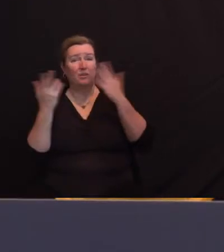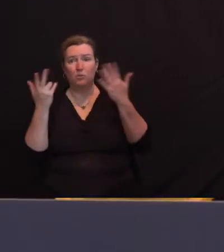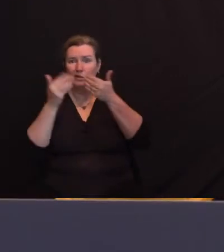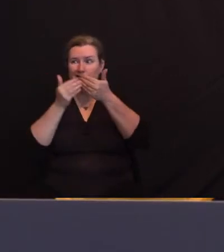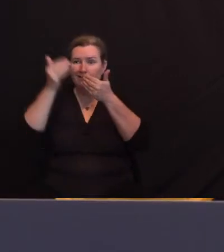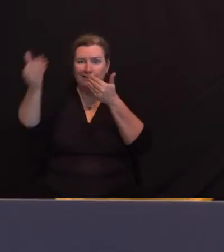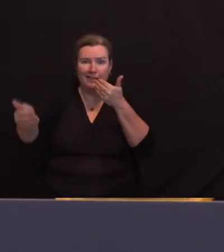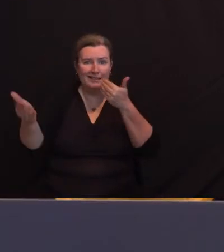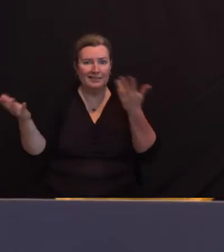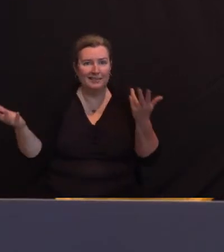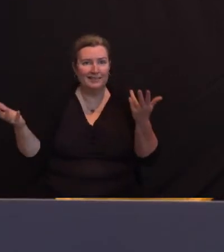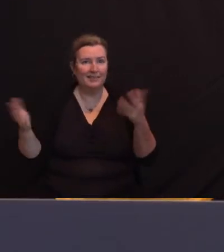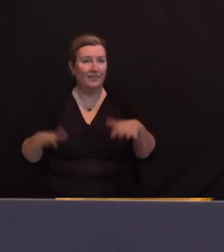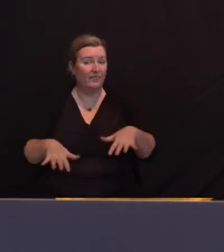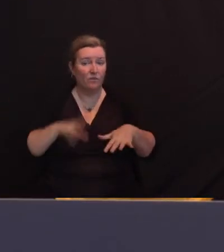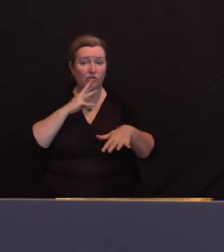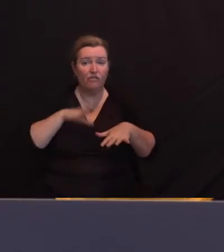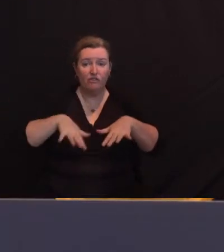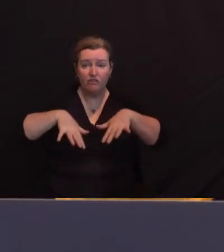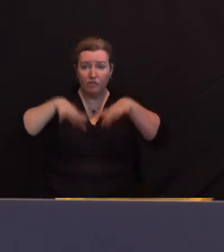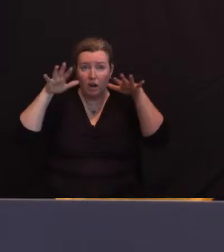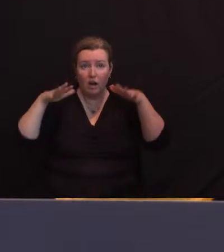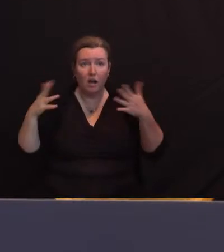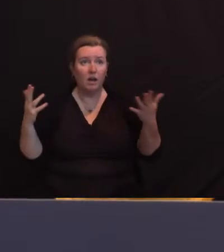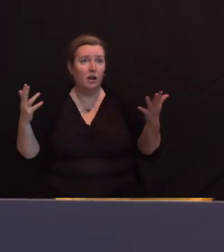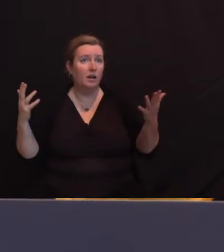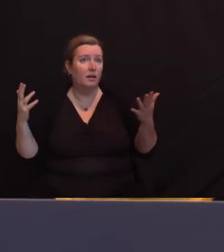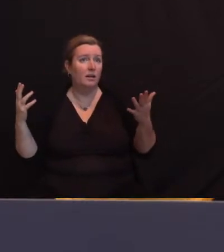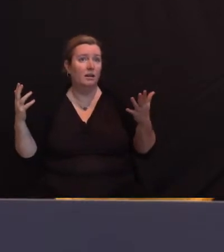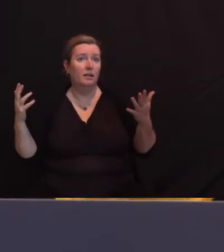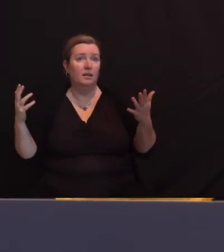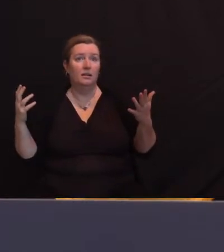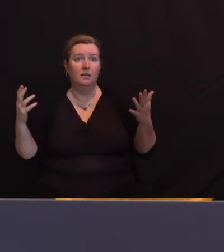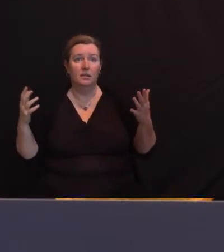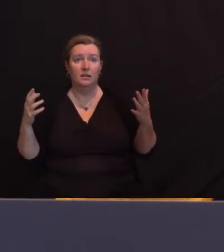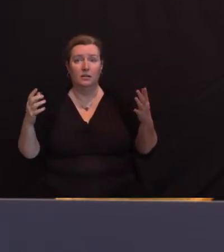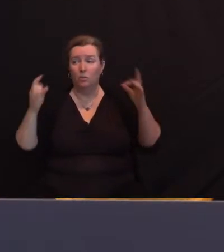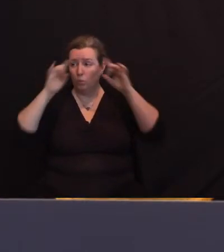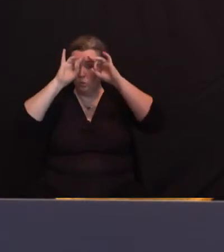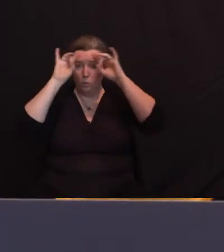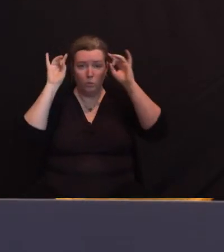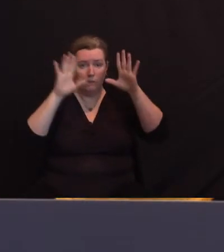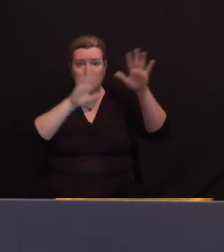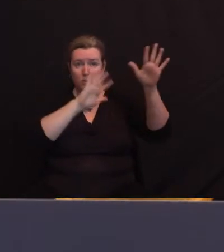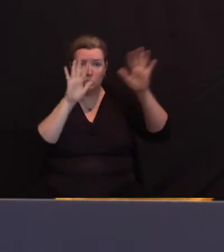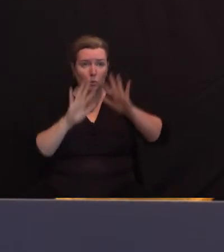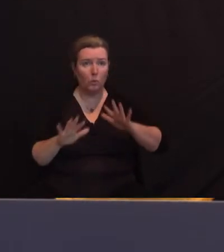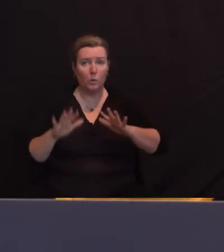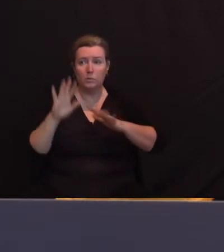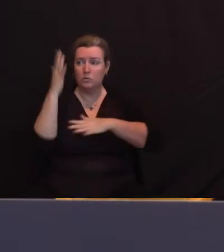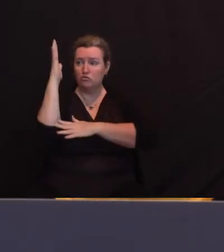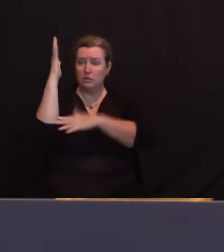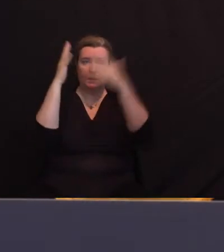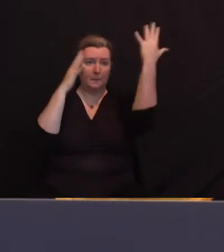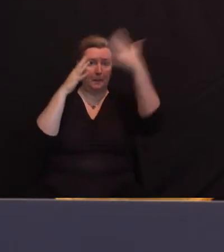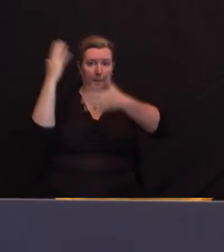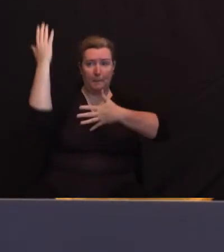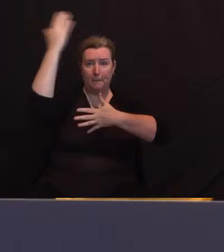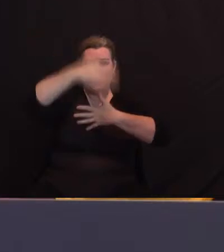it's all the stuff that goes with those intense storms, and we're going to see more of this and not less of it.